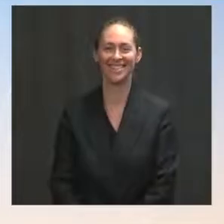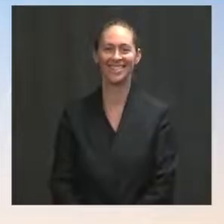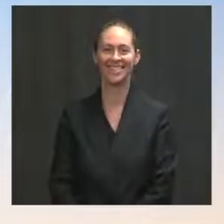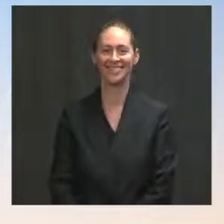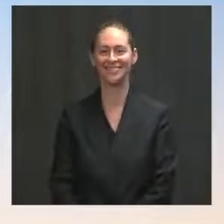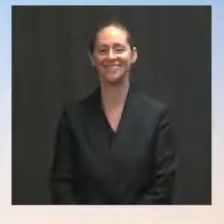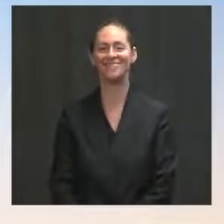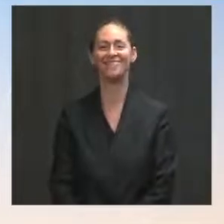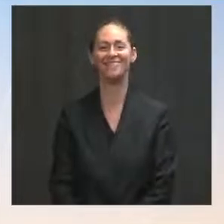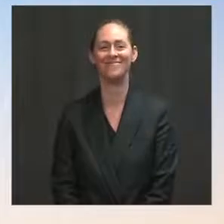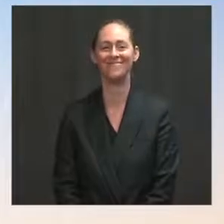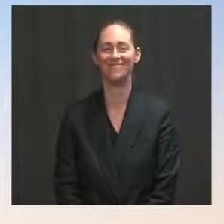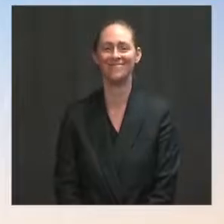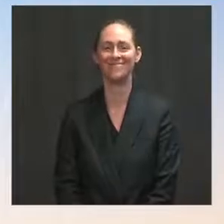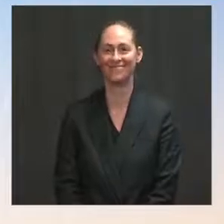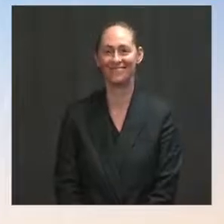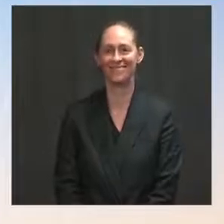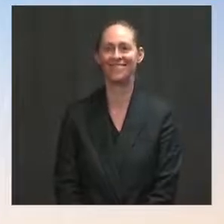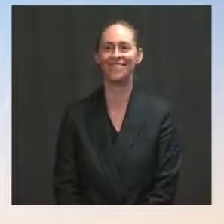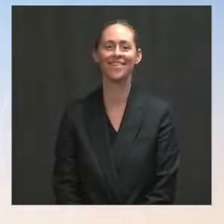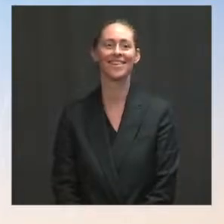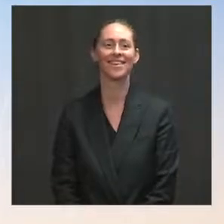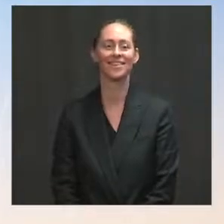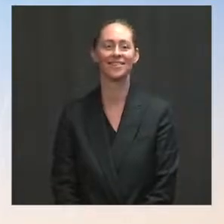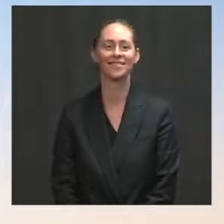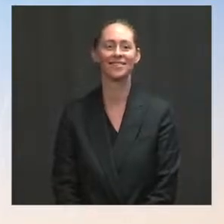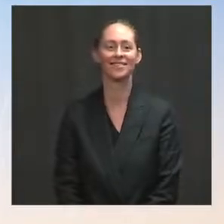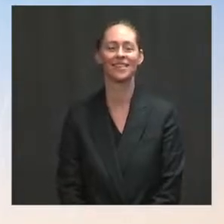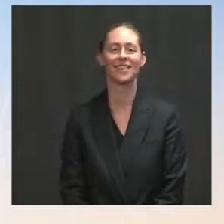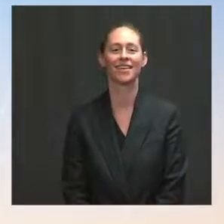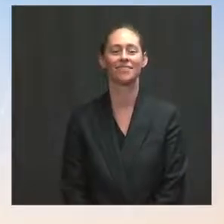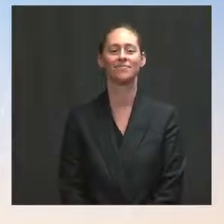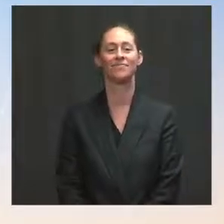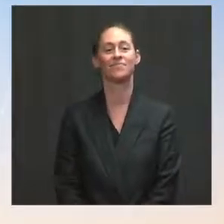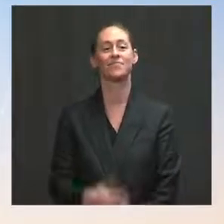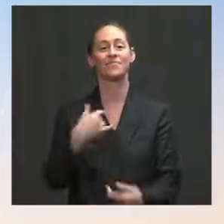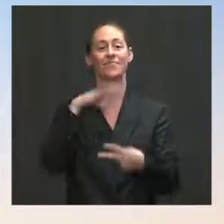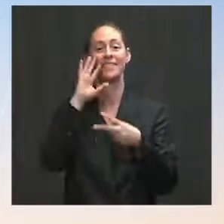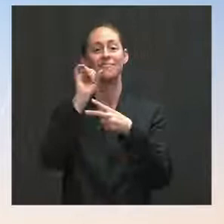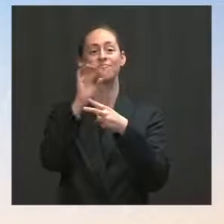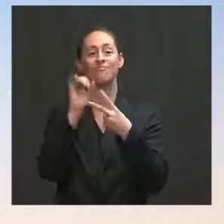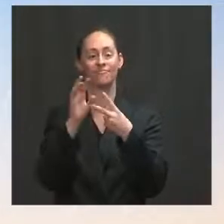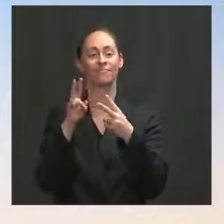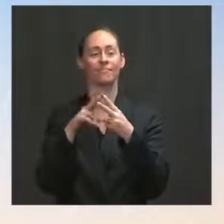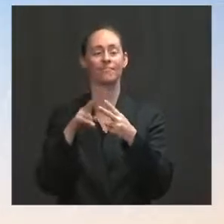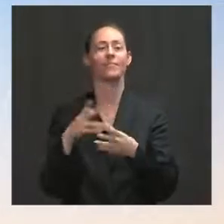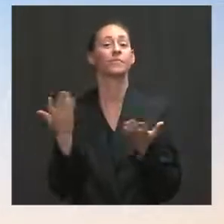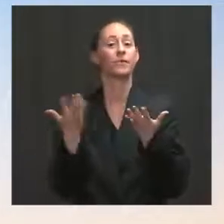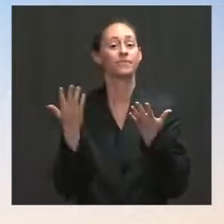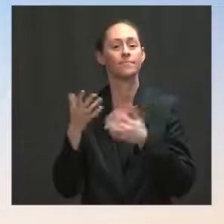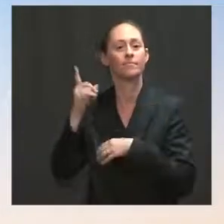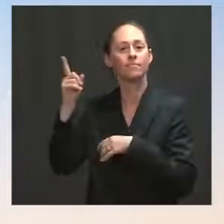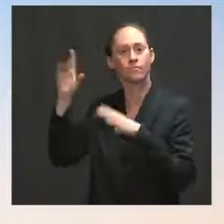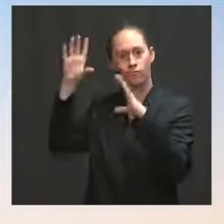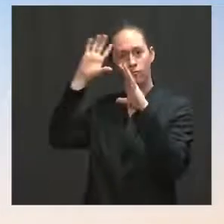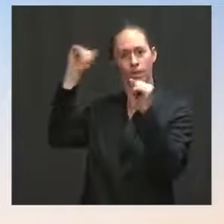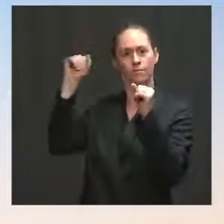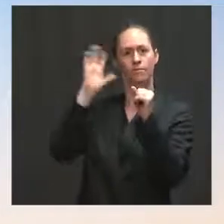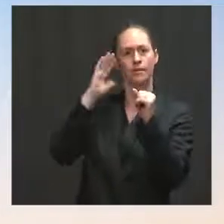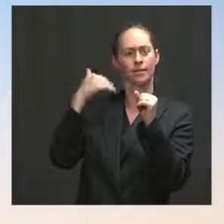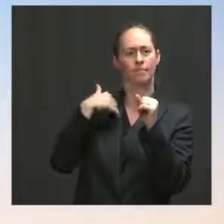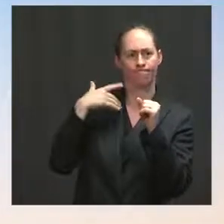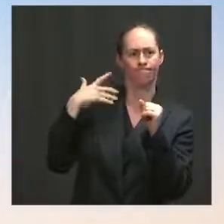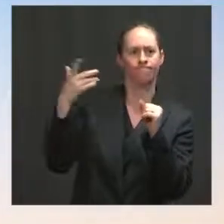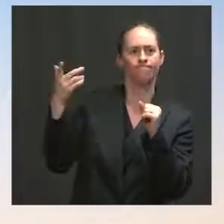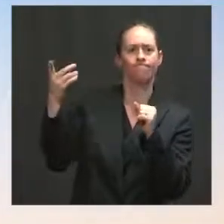Okay, just two items for all of you at the top. This afternoon, the President will be joined by Attorney General Garland, as well as law enforcement